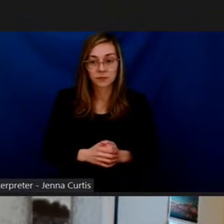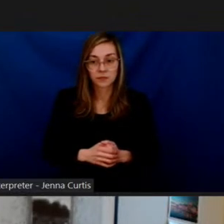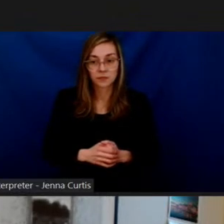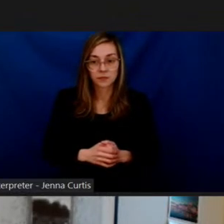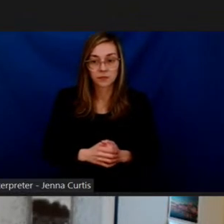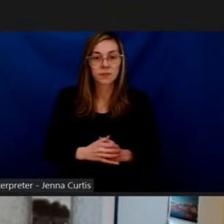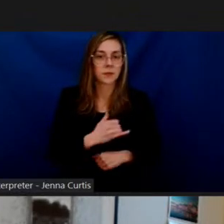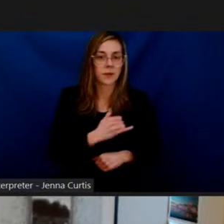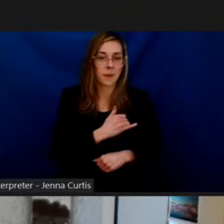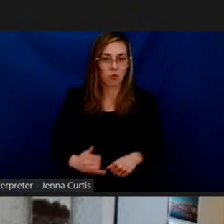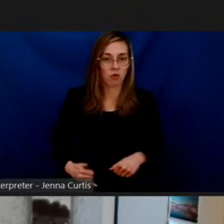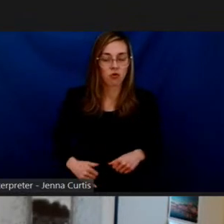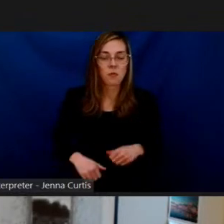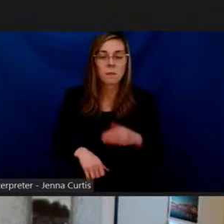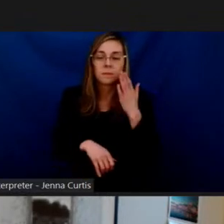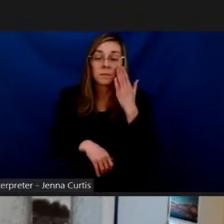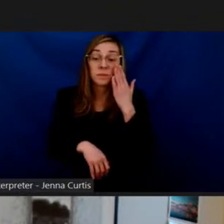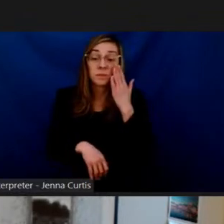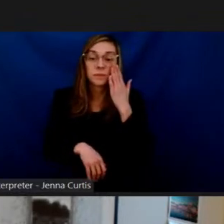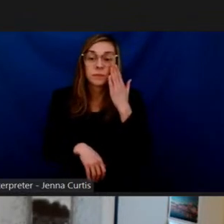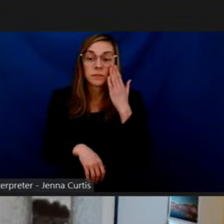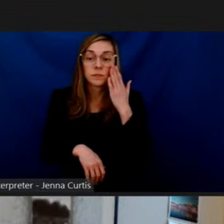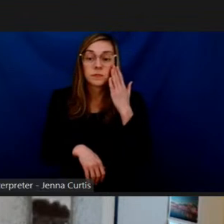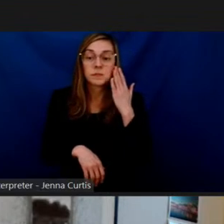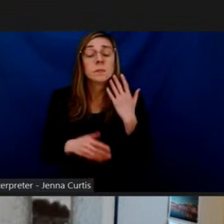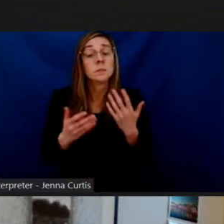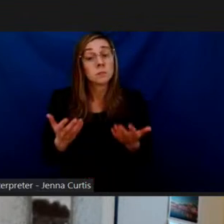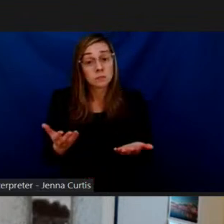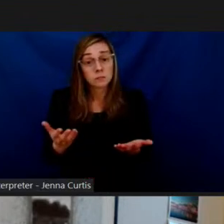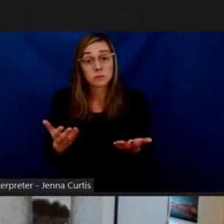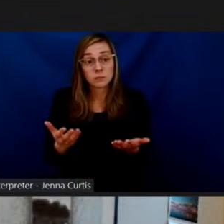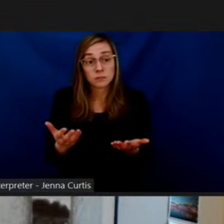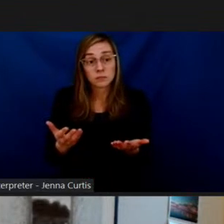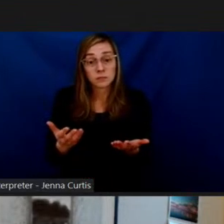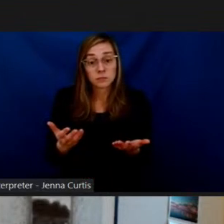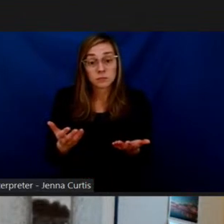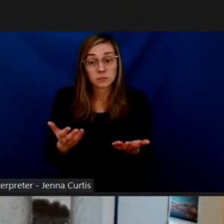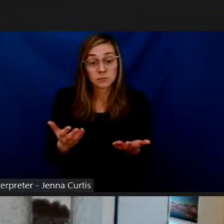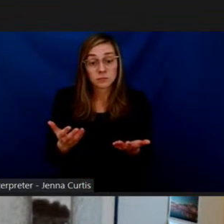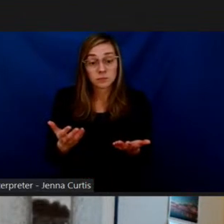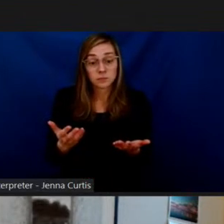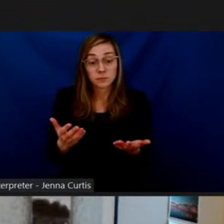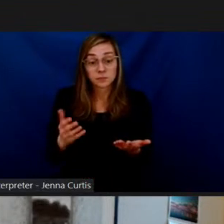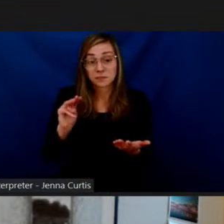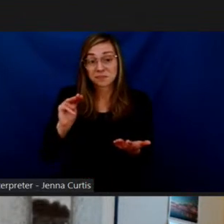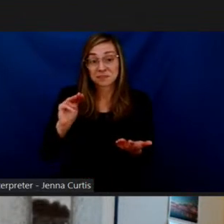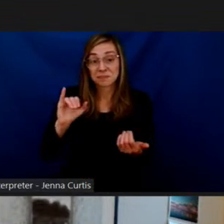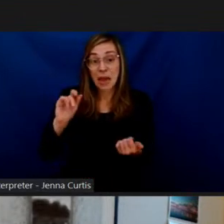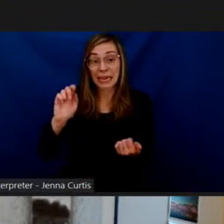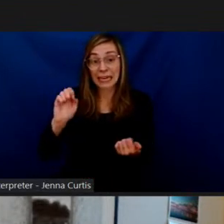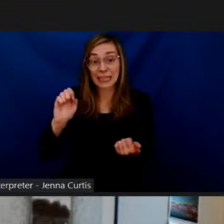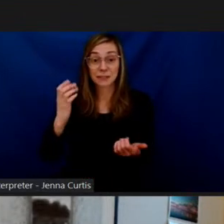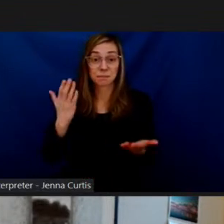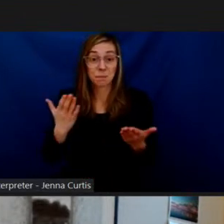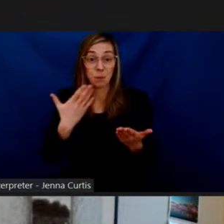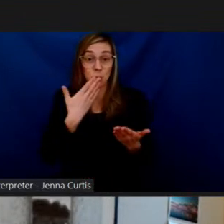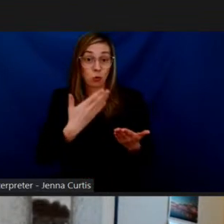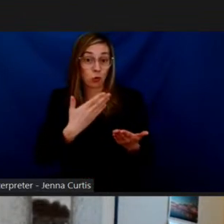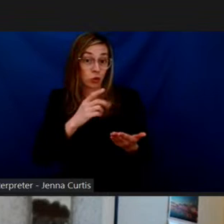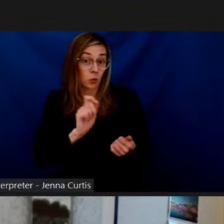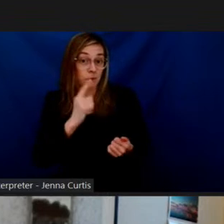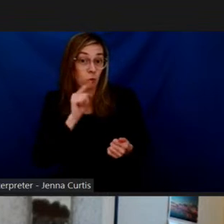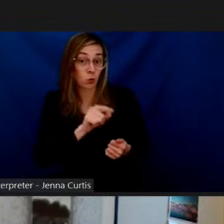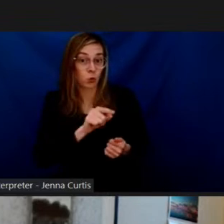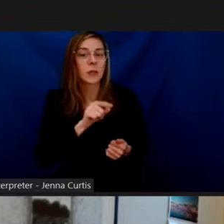Yeah, so Mike, this might actually be a good one for you. So Mike is actually the former